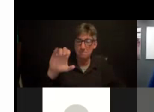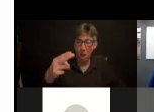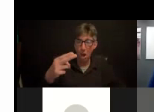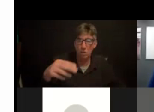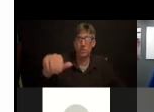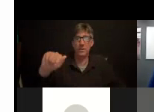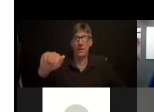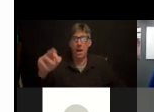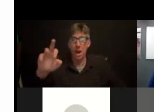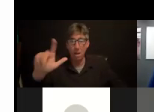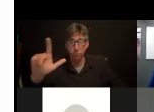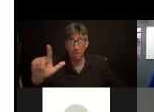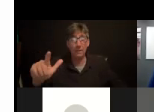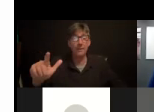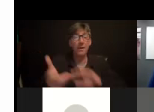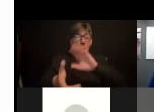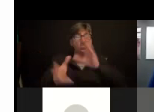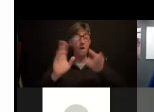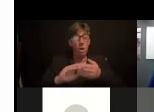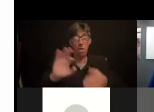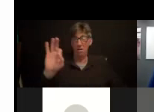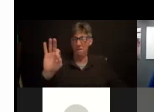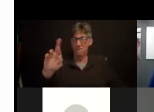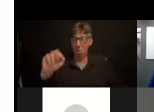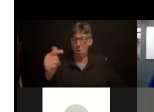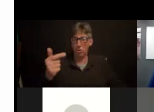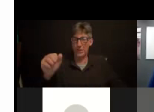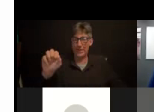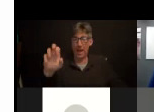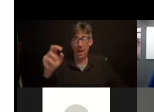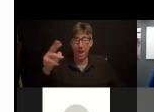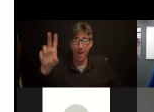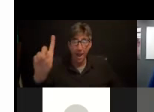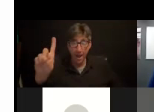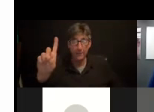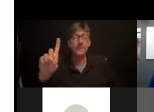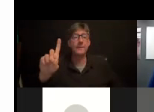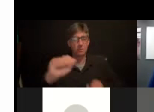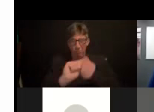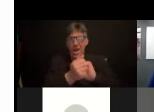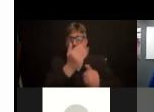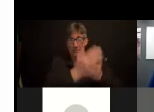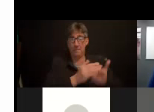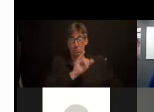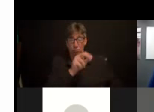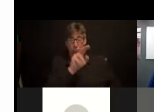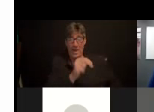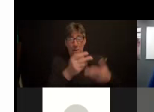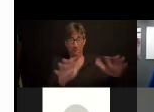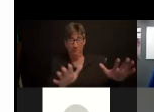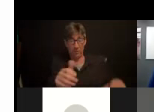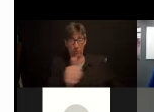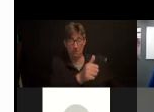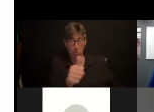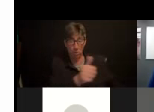ahead process had some changes that went into effect in January for the commuter rail and ferry, but largely want to use this opportunity to